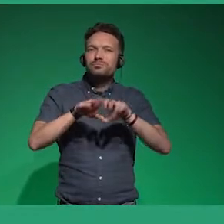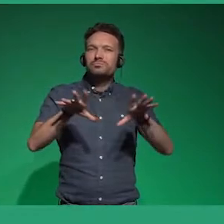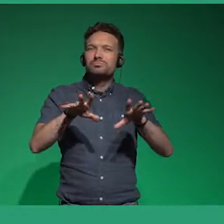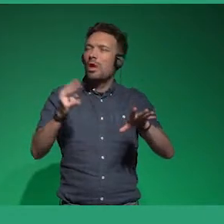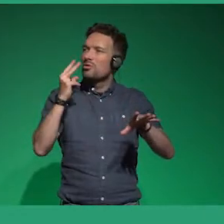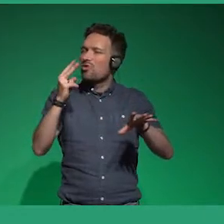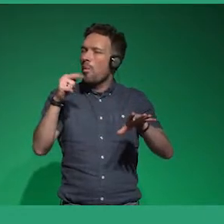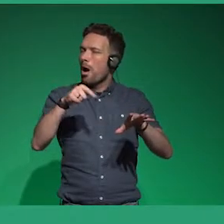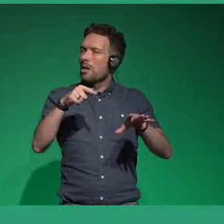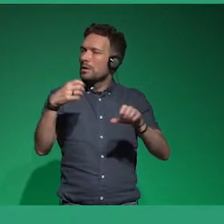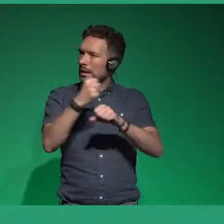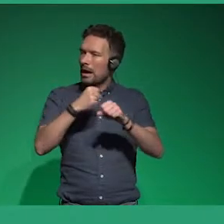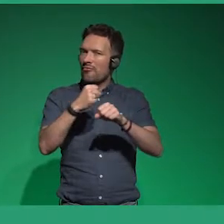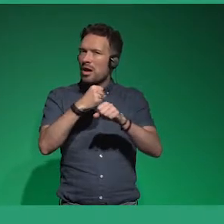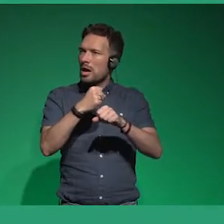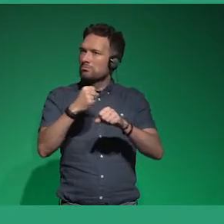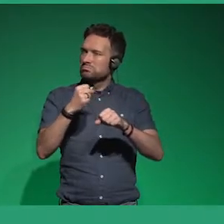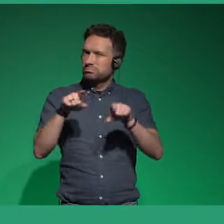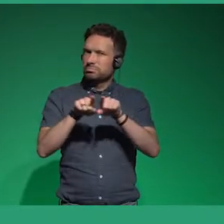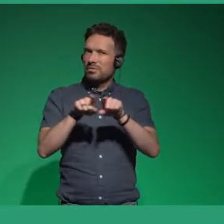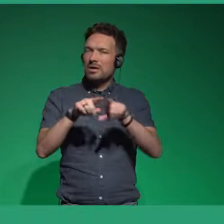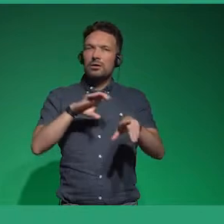is an opportunity that we can take,